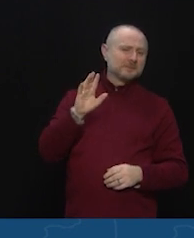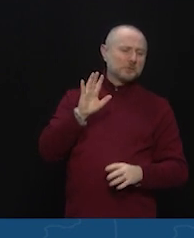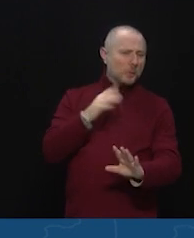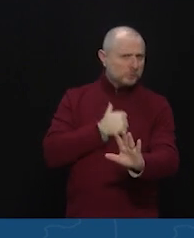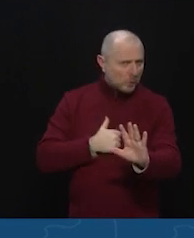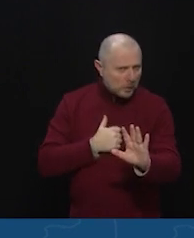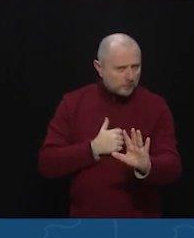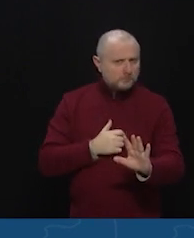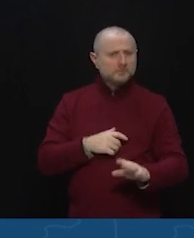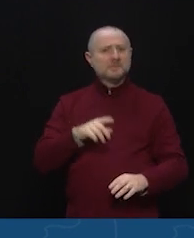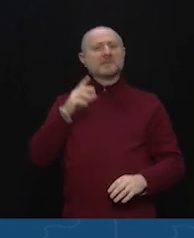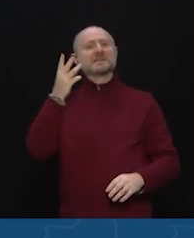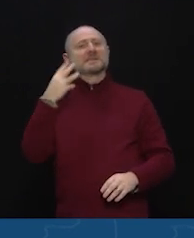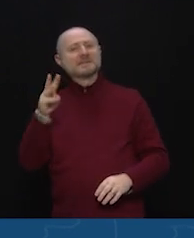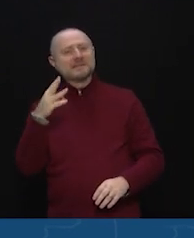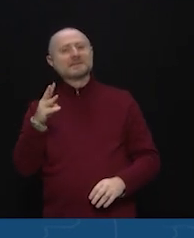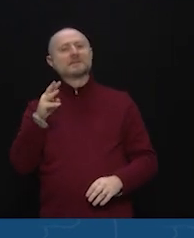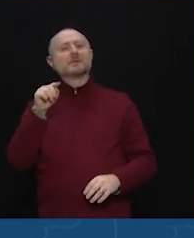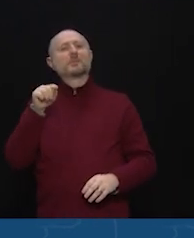$216 billion.